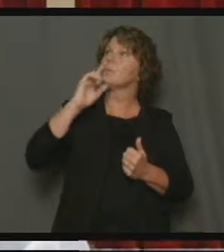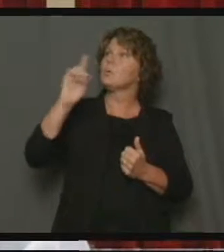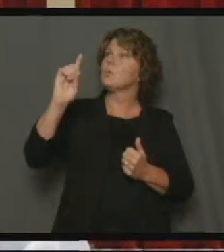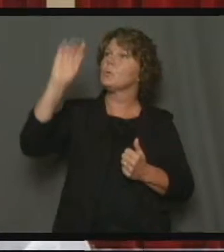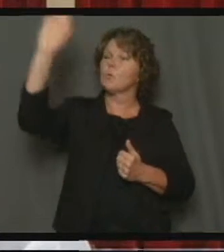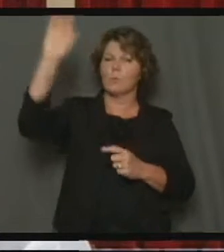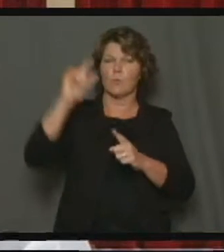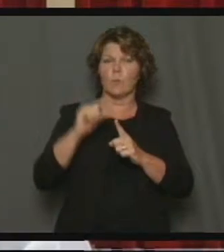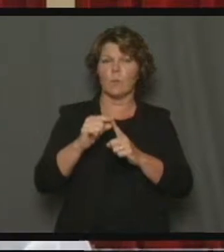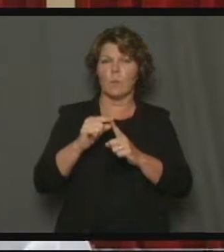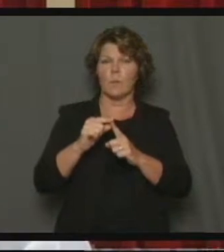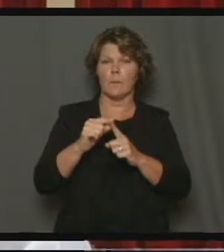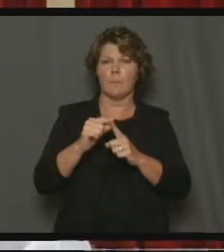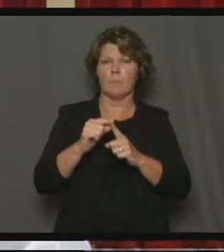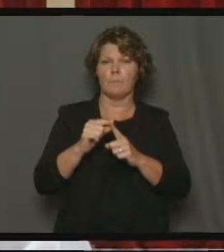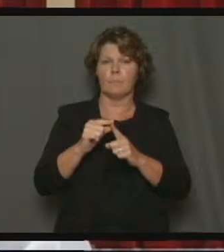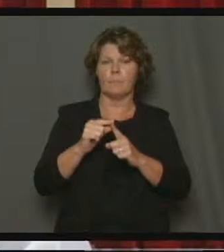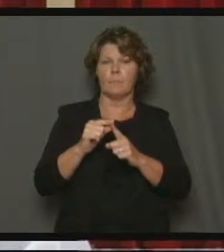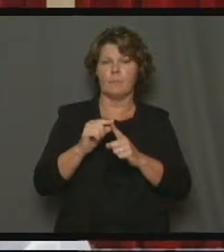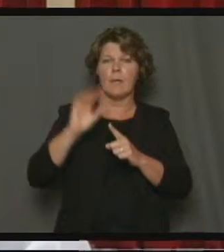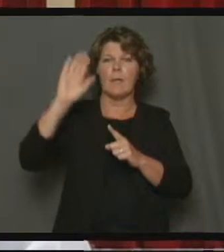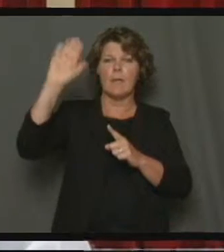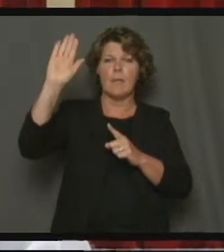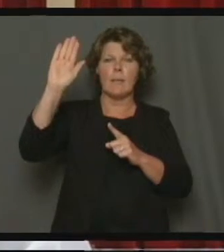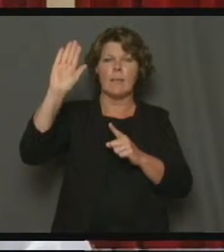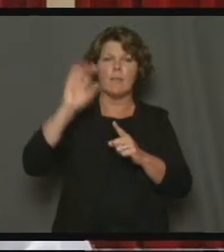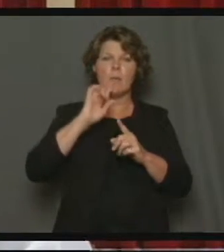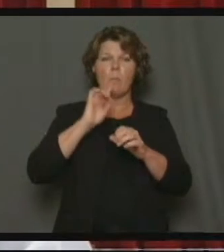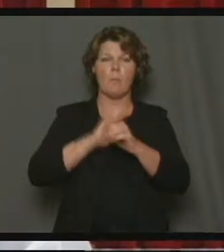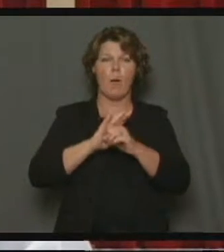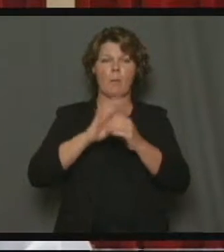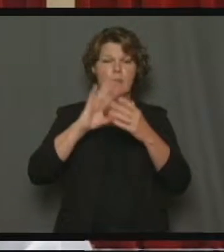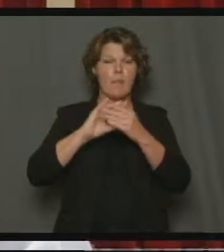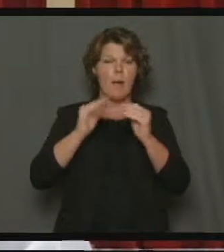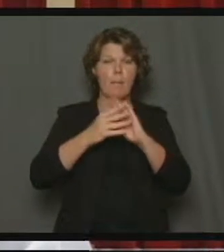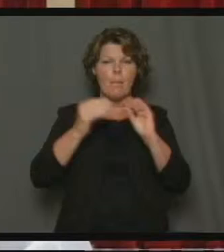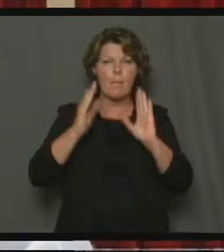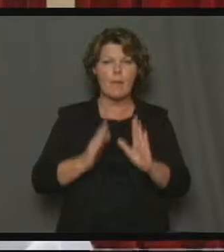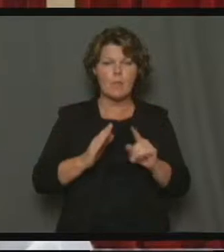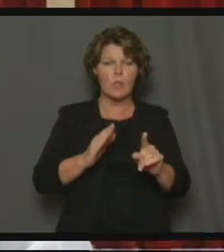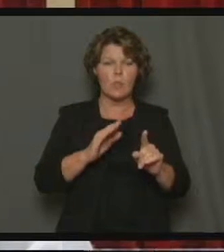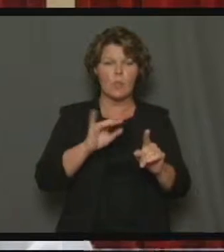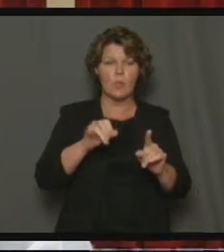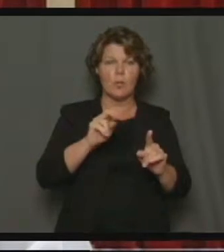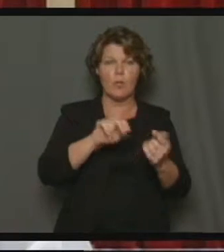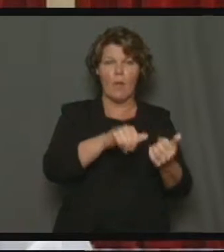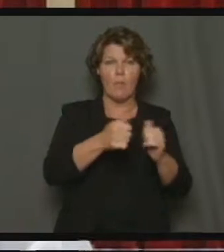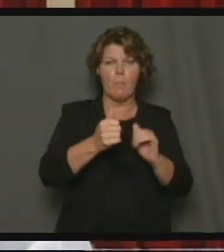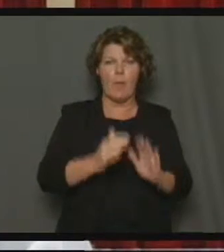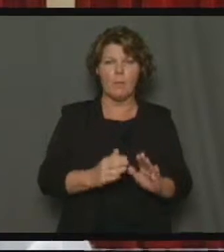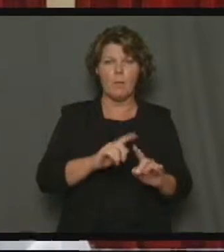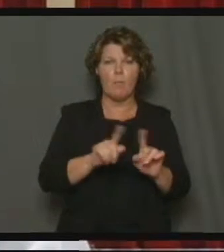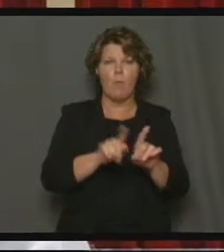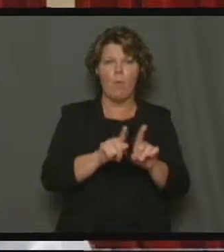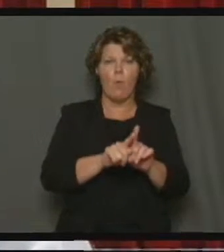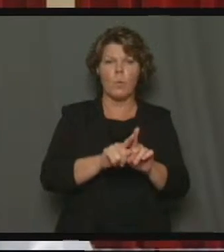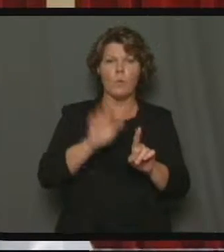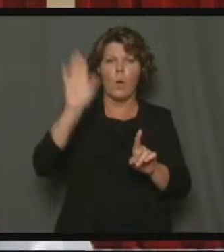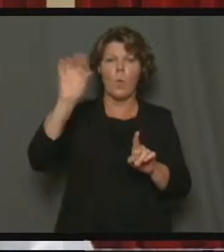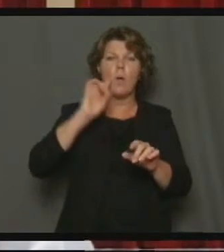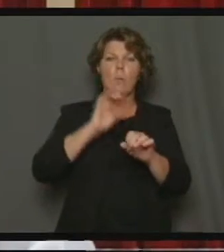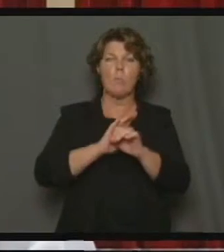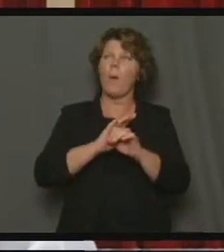word, not only to his promise of a messenger, John the Baptist, but also to his promise to come